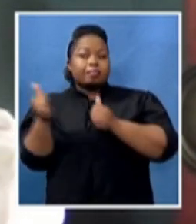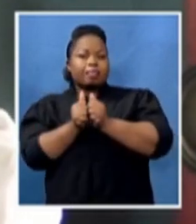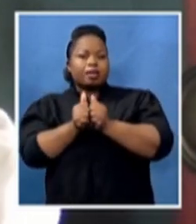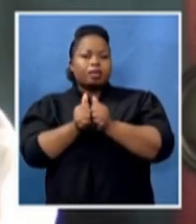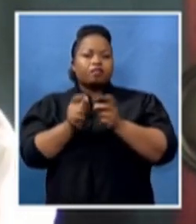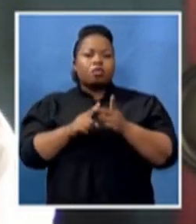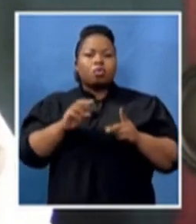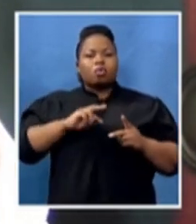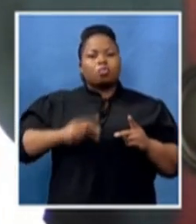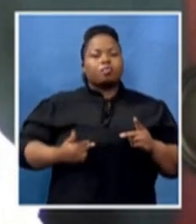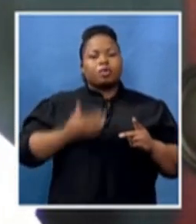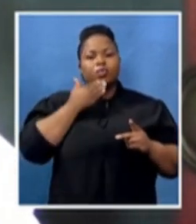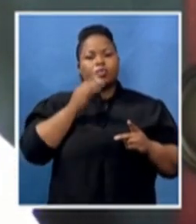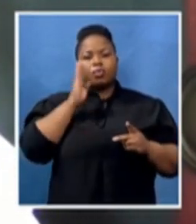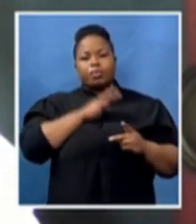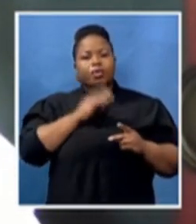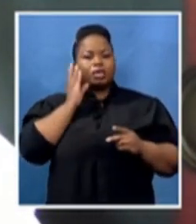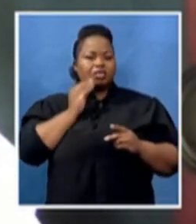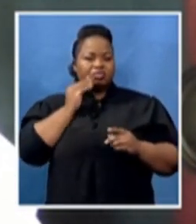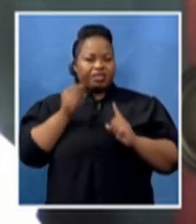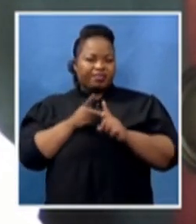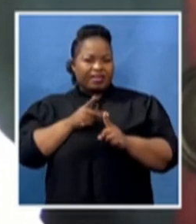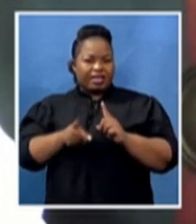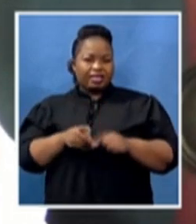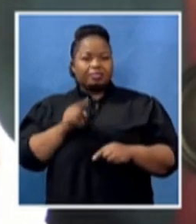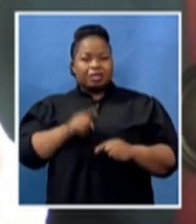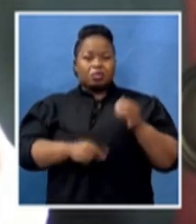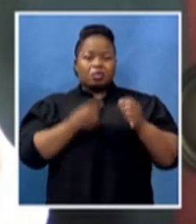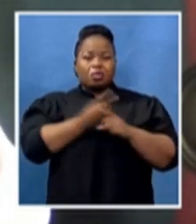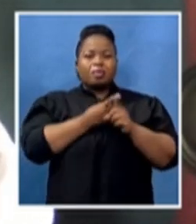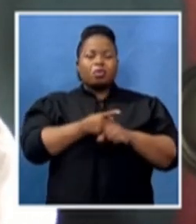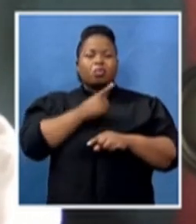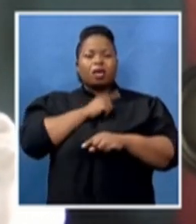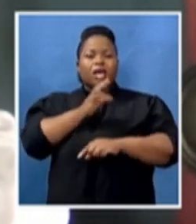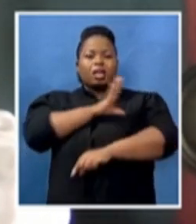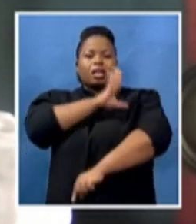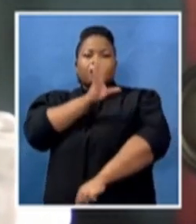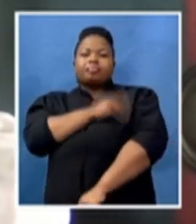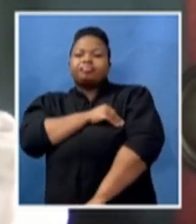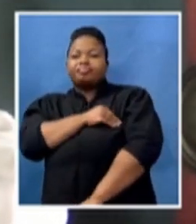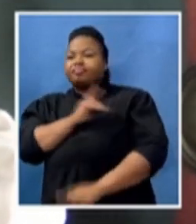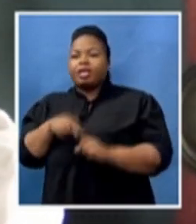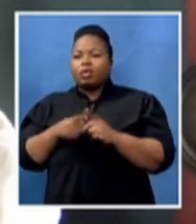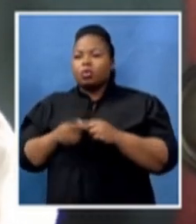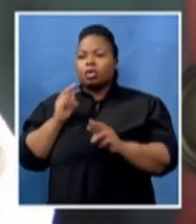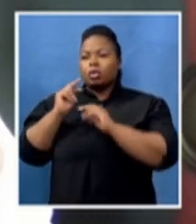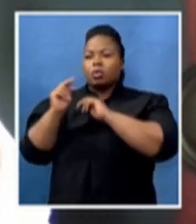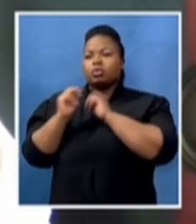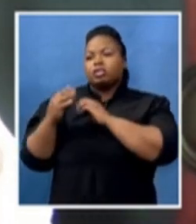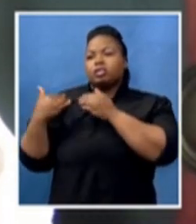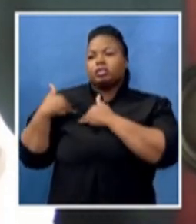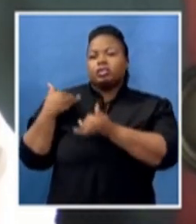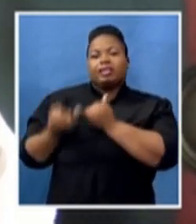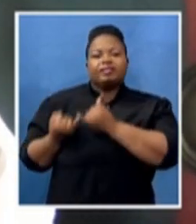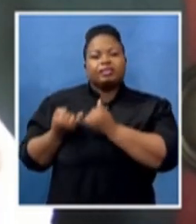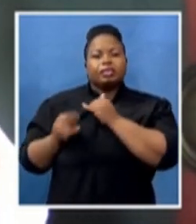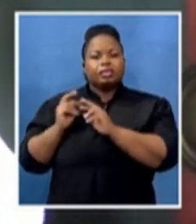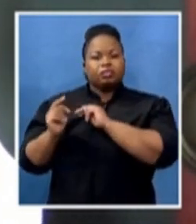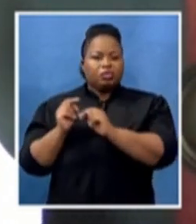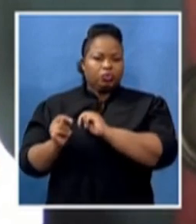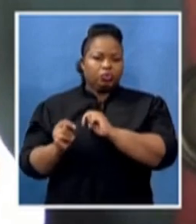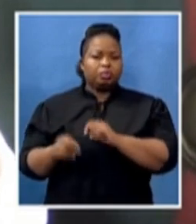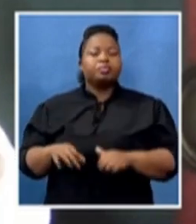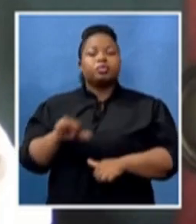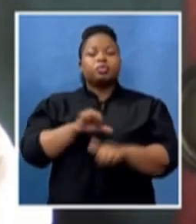result of women disempowered to negotiate safe sex in relationships. The socio-economic factors at play also carry